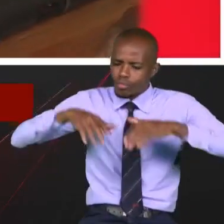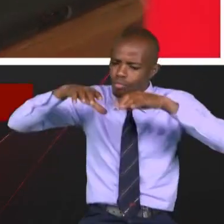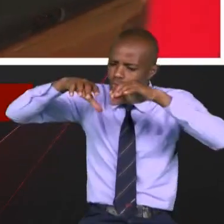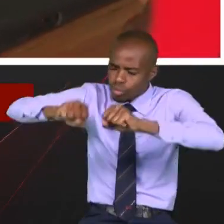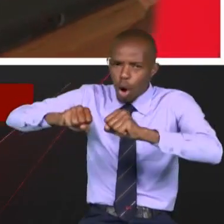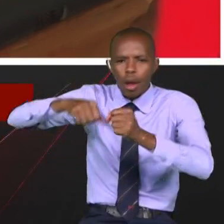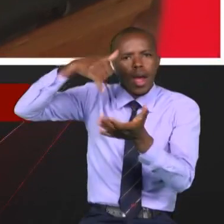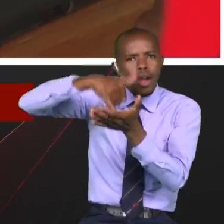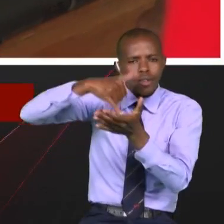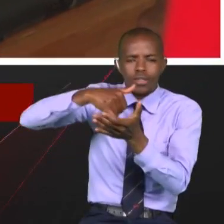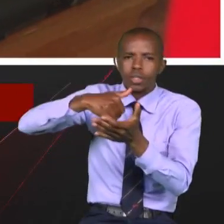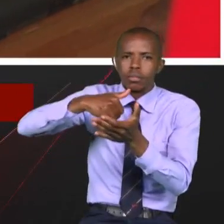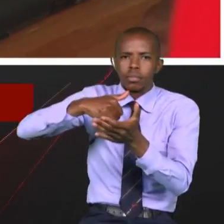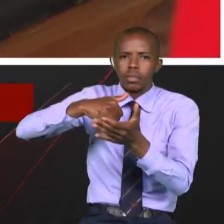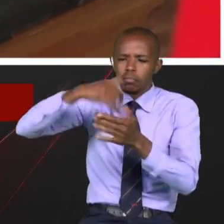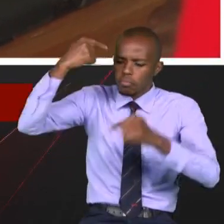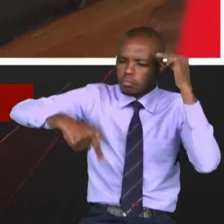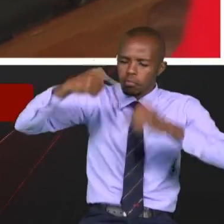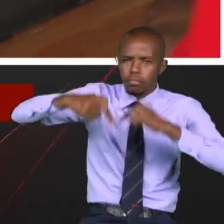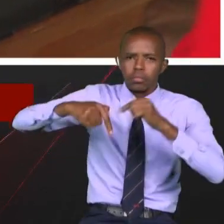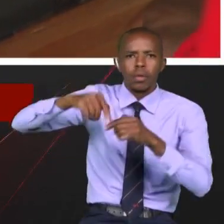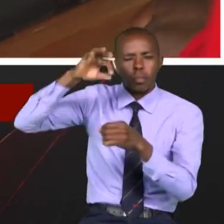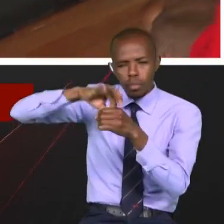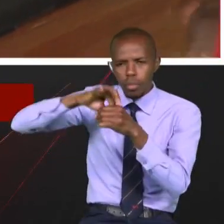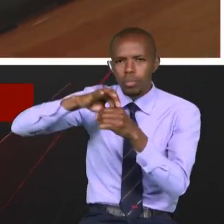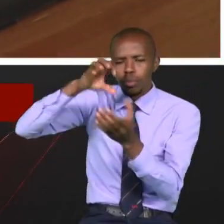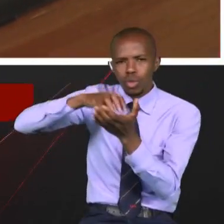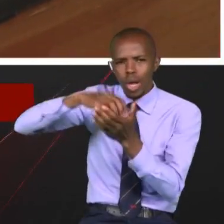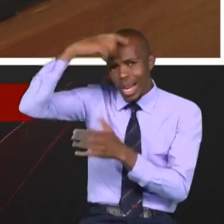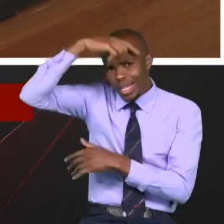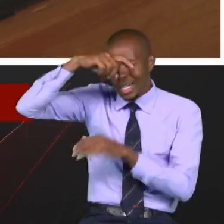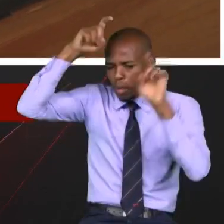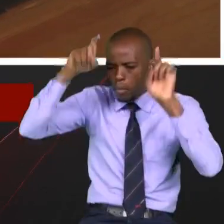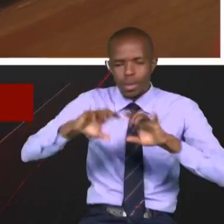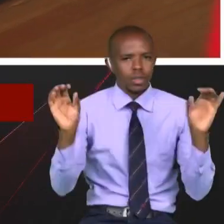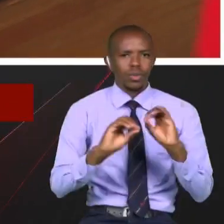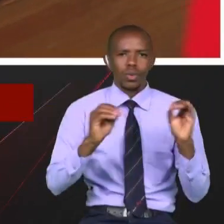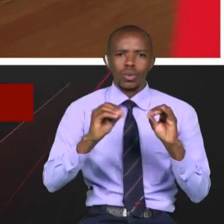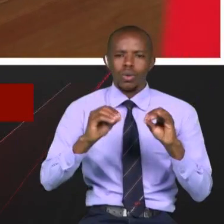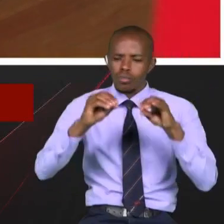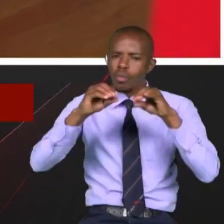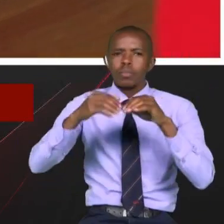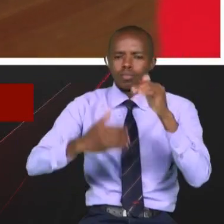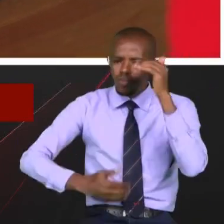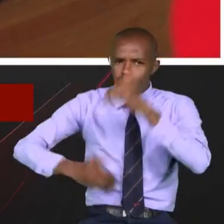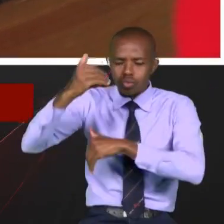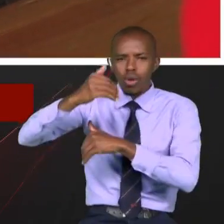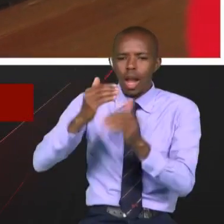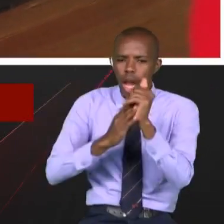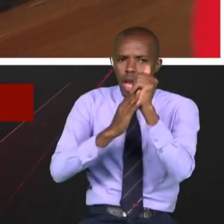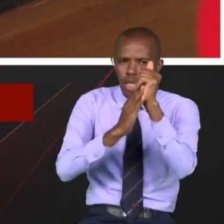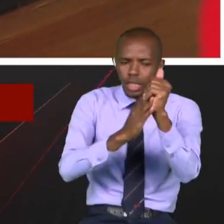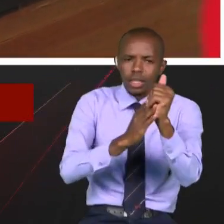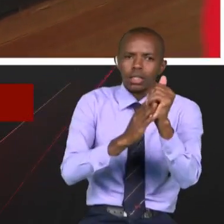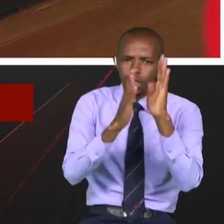involved and run and get into elective positions, the degree is not a reason. As I have always said, the qualifier for leadership is your ability to